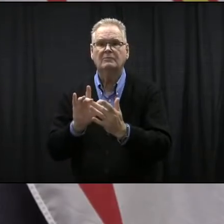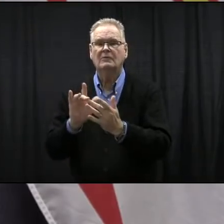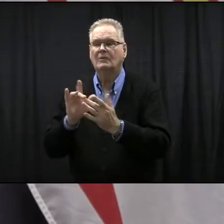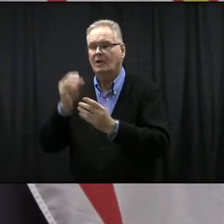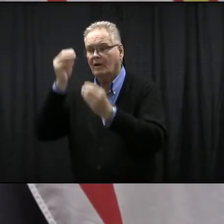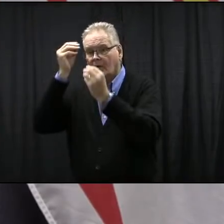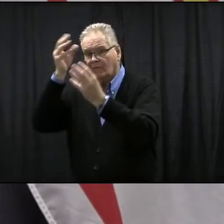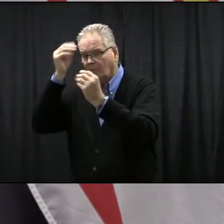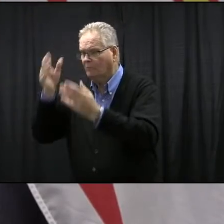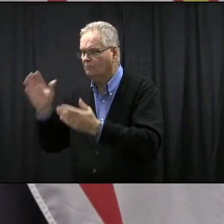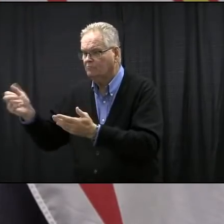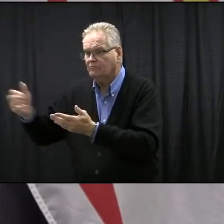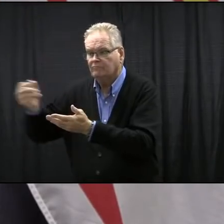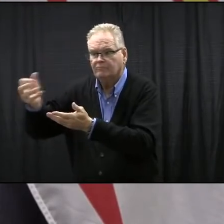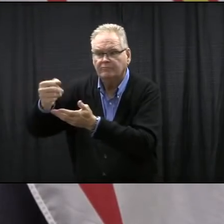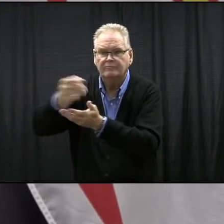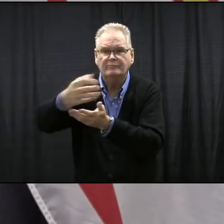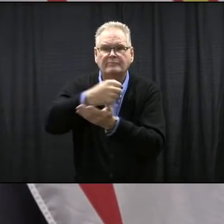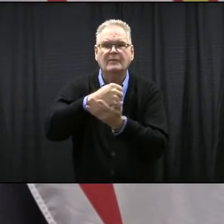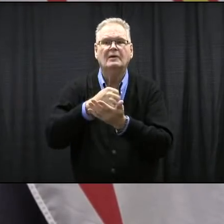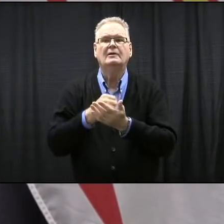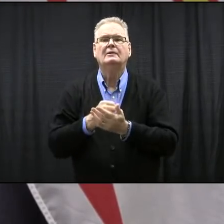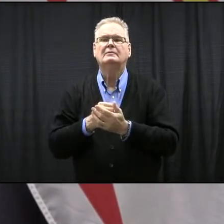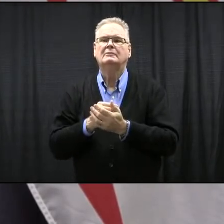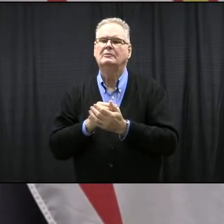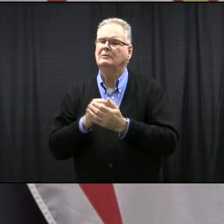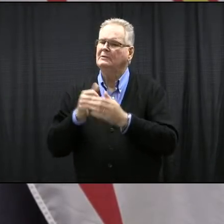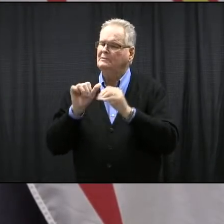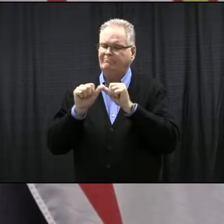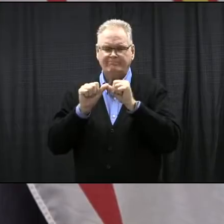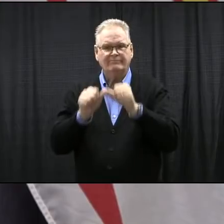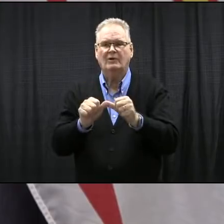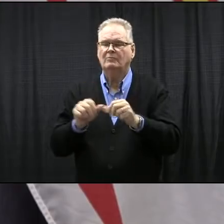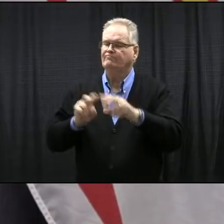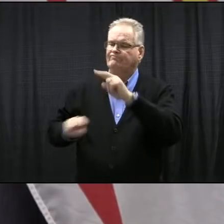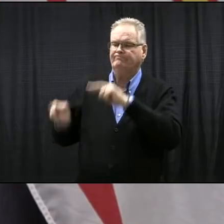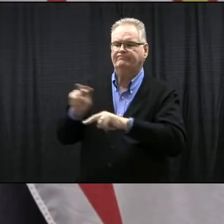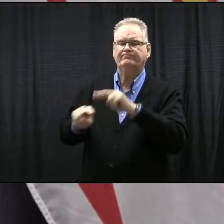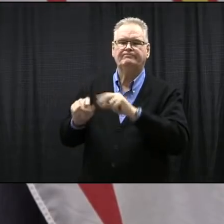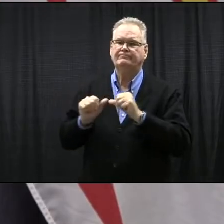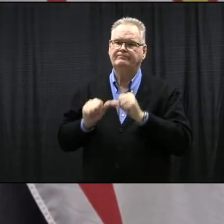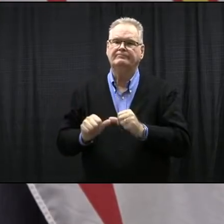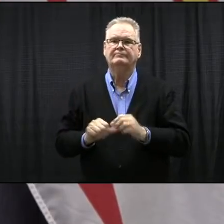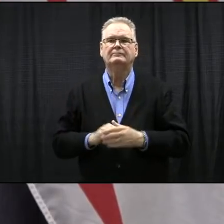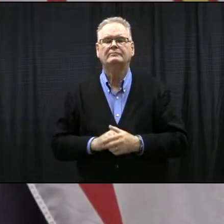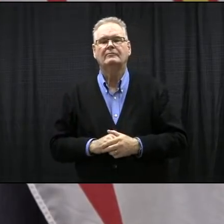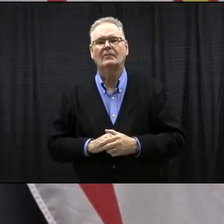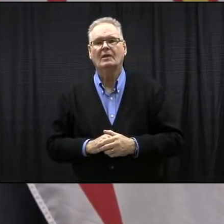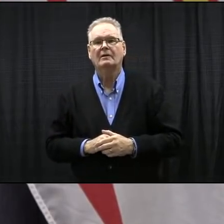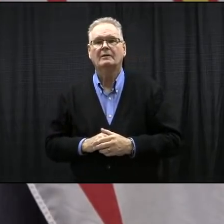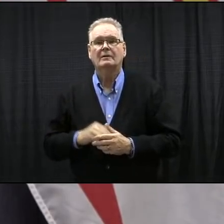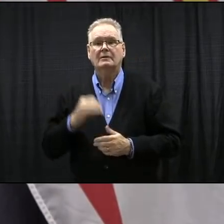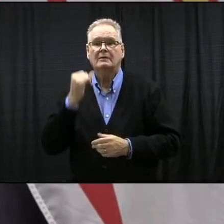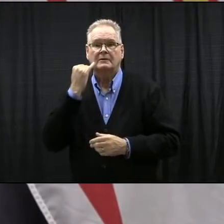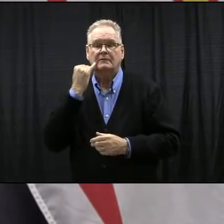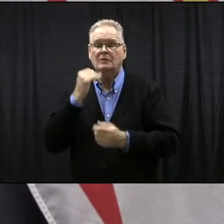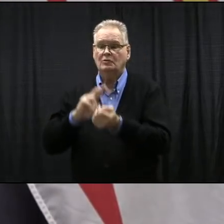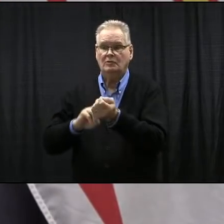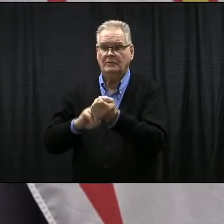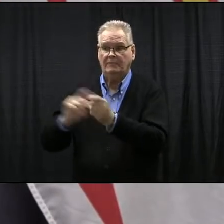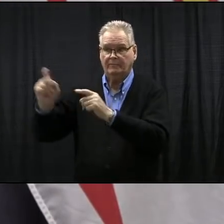status. Anyone who is identified as a close contact of a case will be contacted by public health and given instructions specific